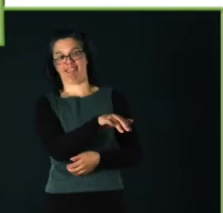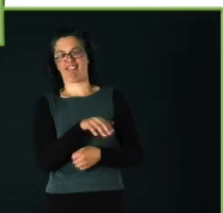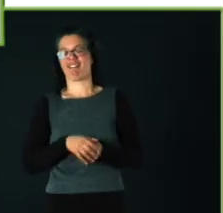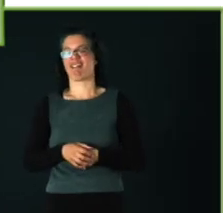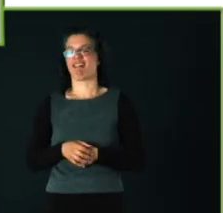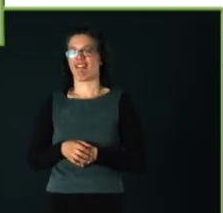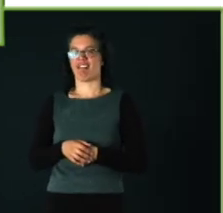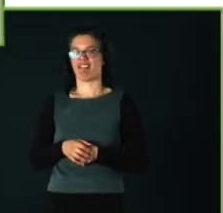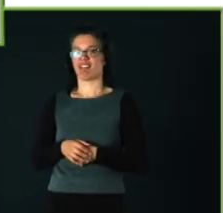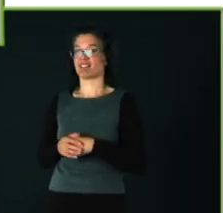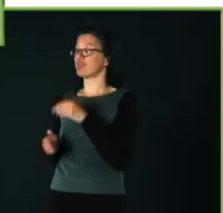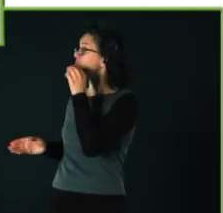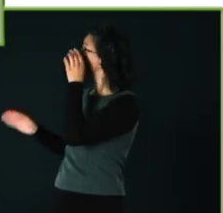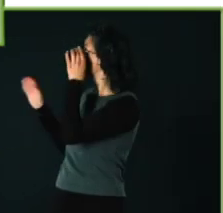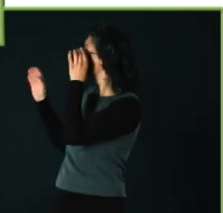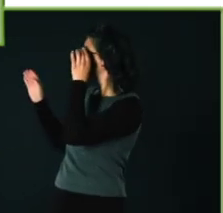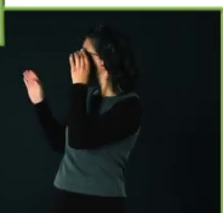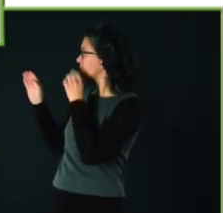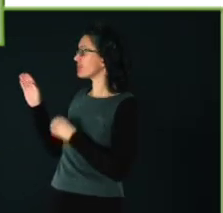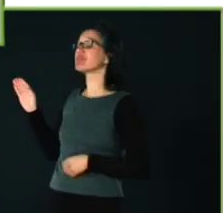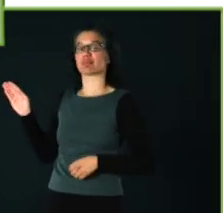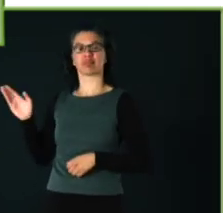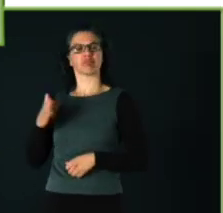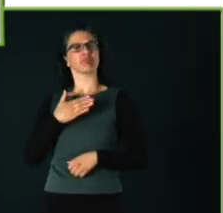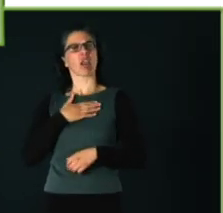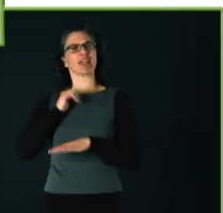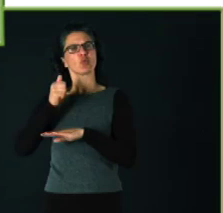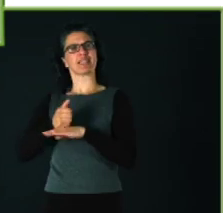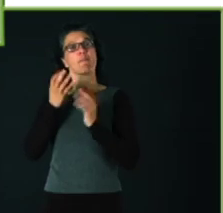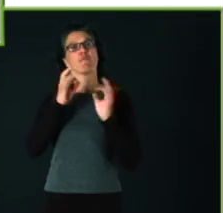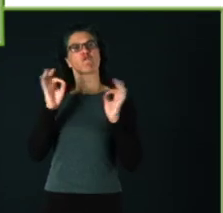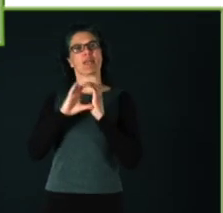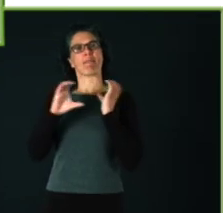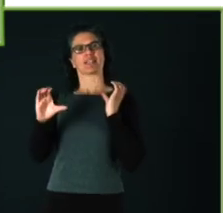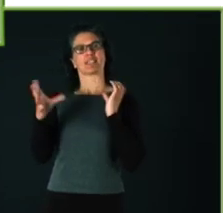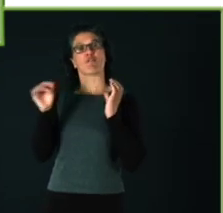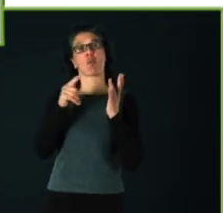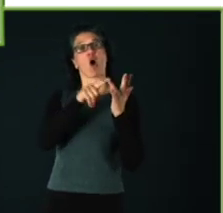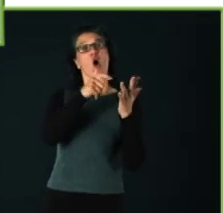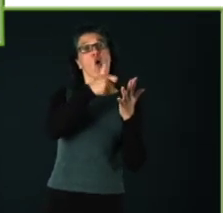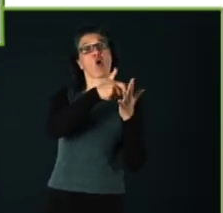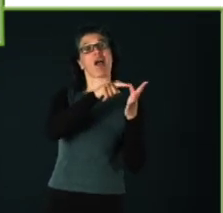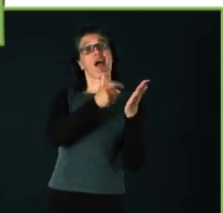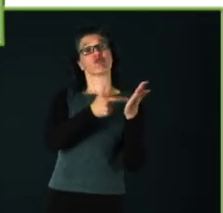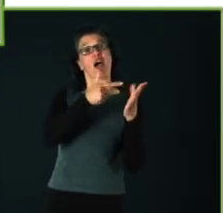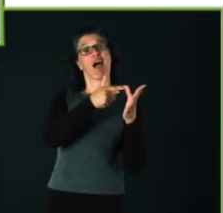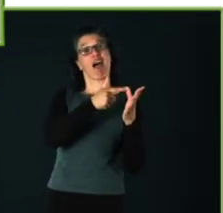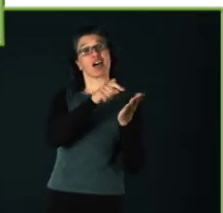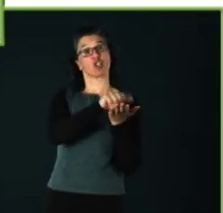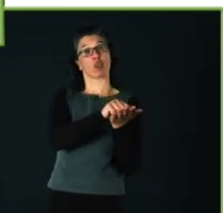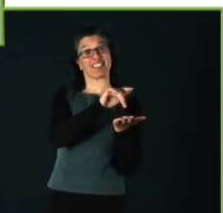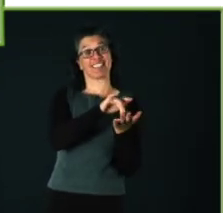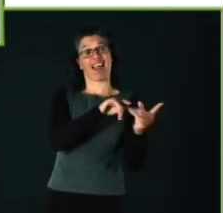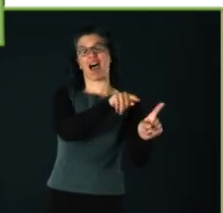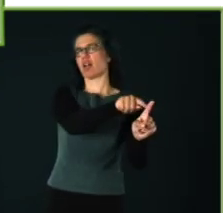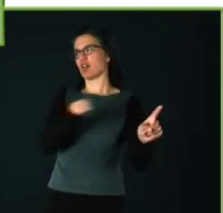Now this is, I like to run free buses between Okara and the CBD to see if we can sort of